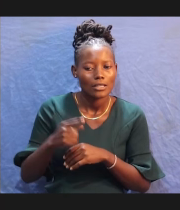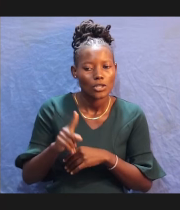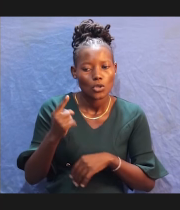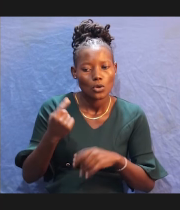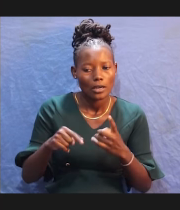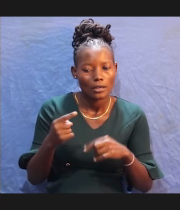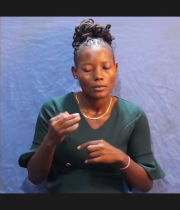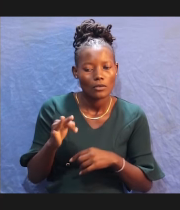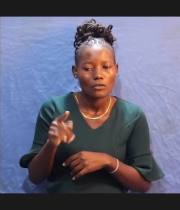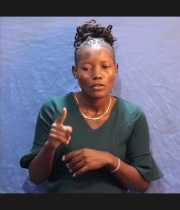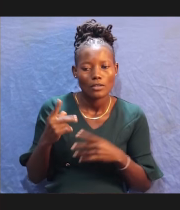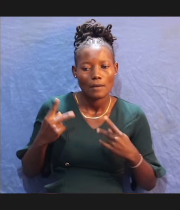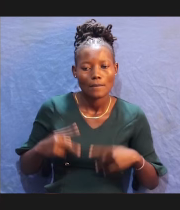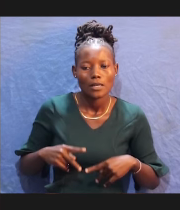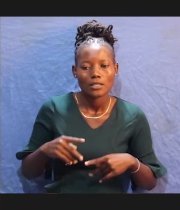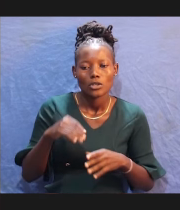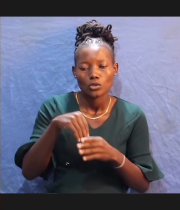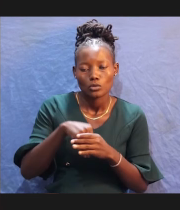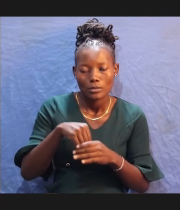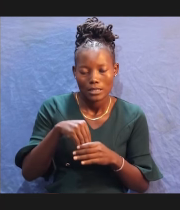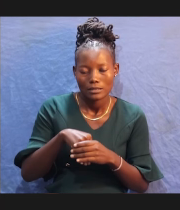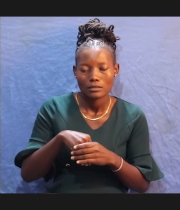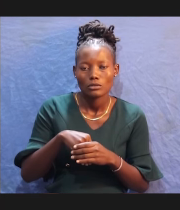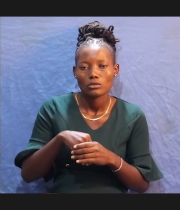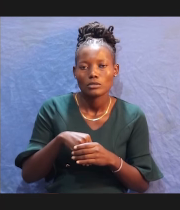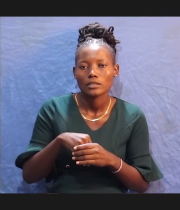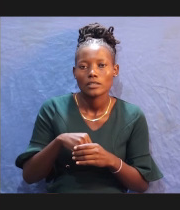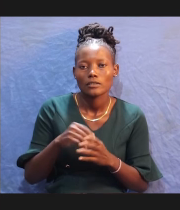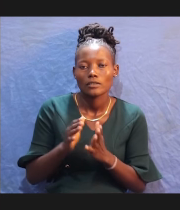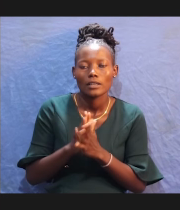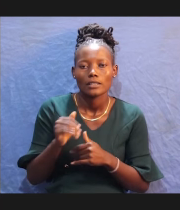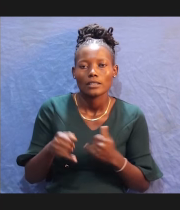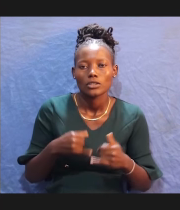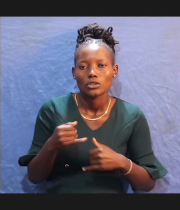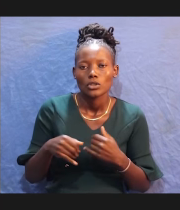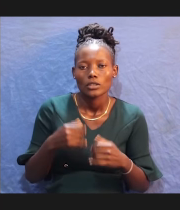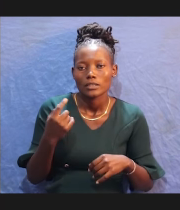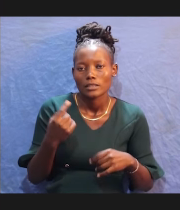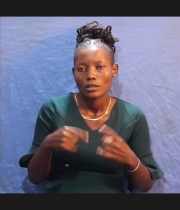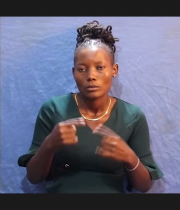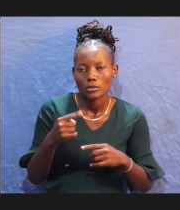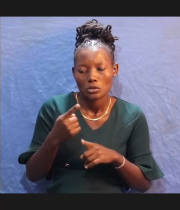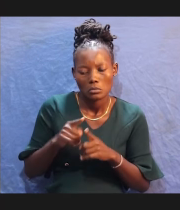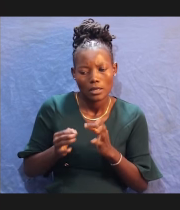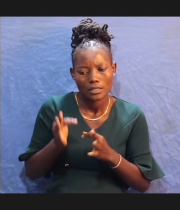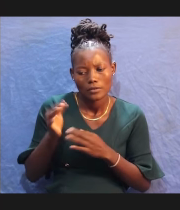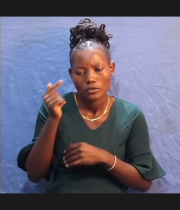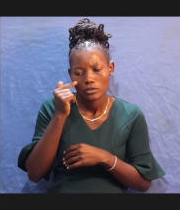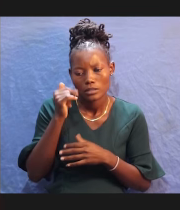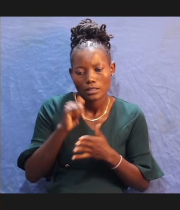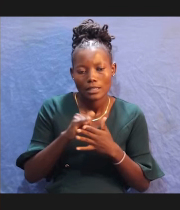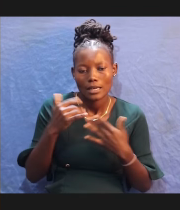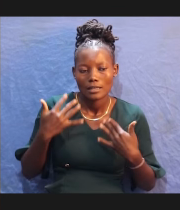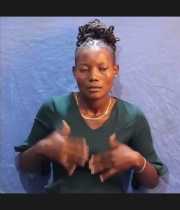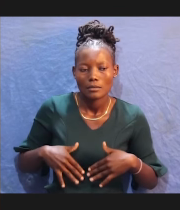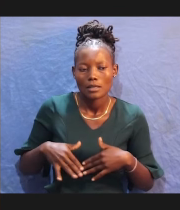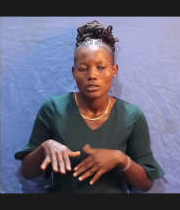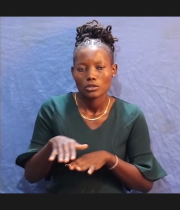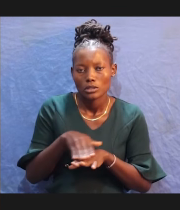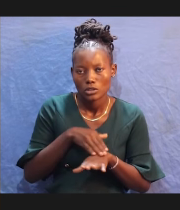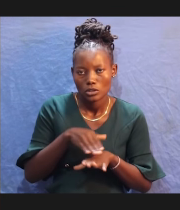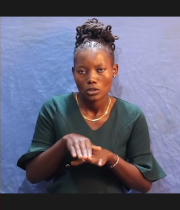for him or her to be more inclusive or included in the game. But if you see that that person is slowing